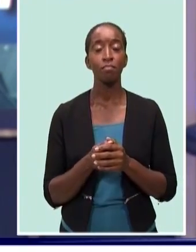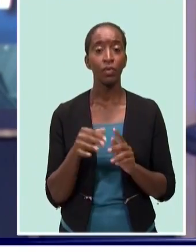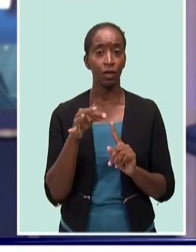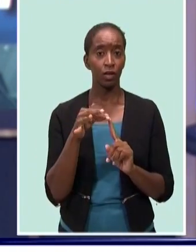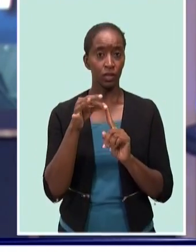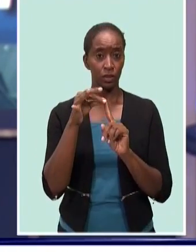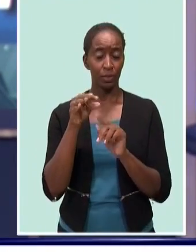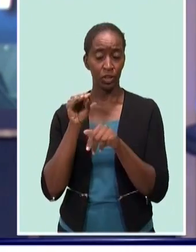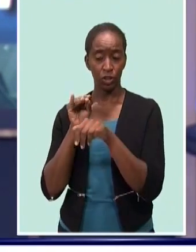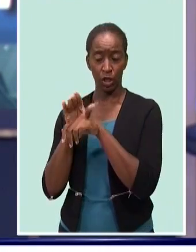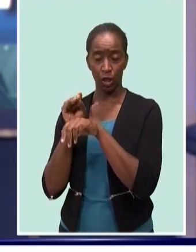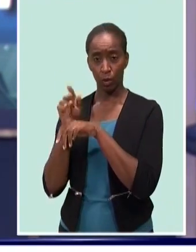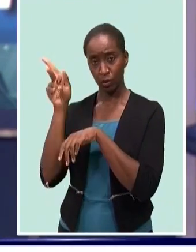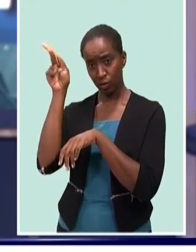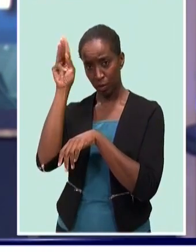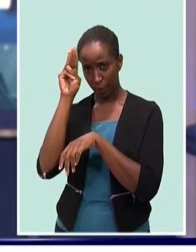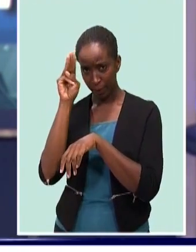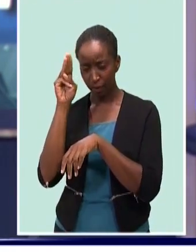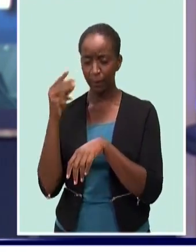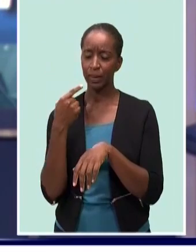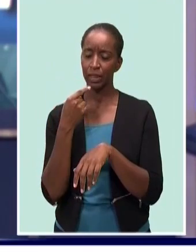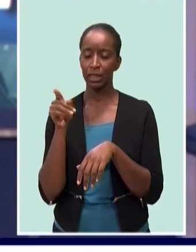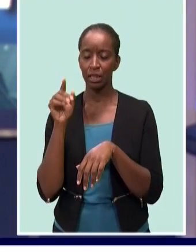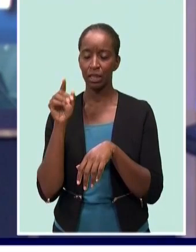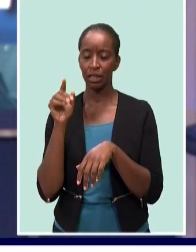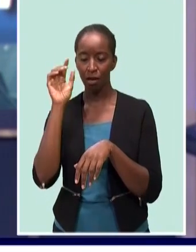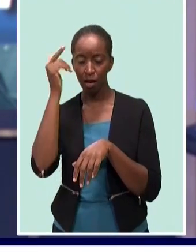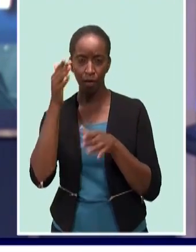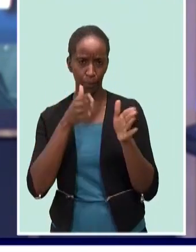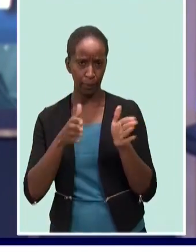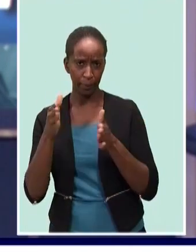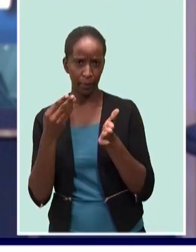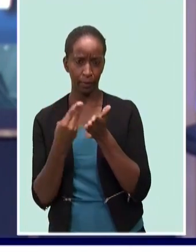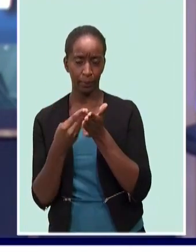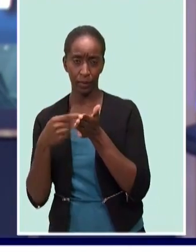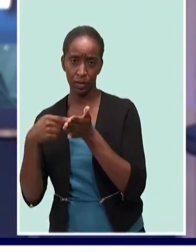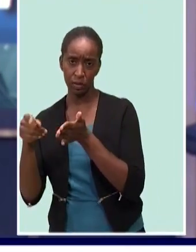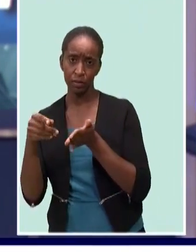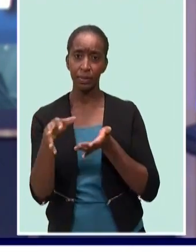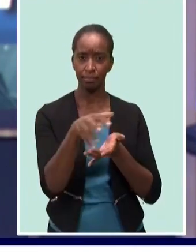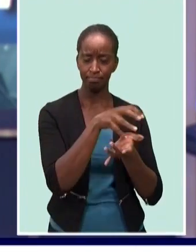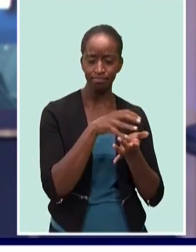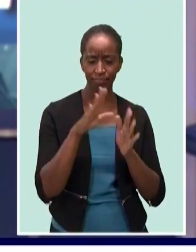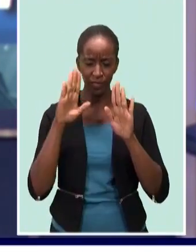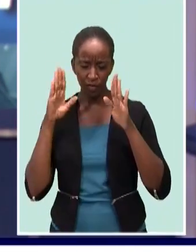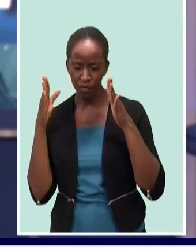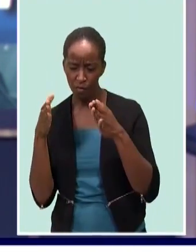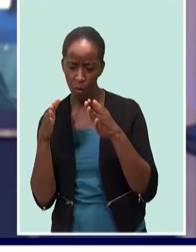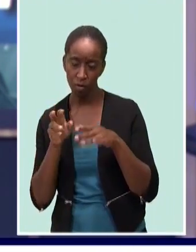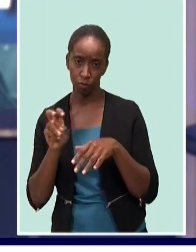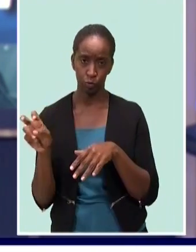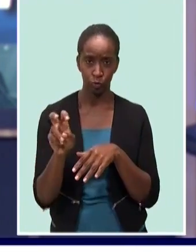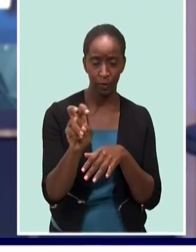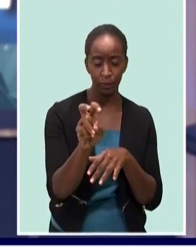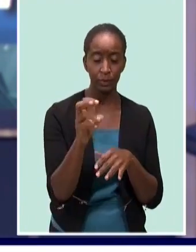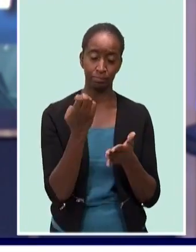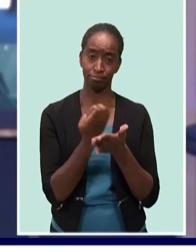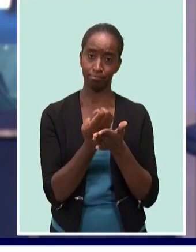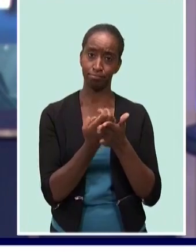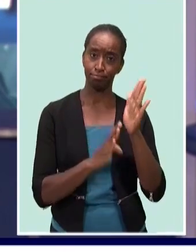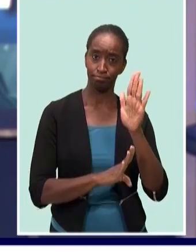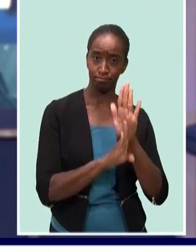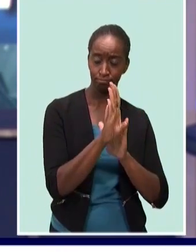and we got to, before we complain, we still have to analyze what the Prime Minister is really trying to achieve. Special envoy